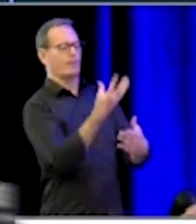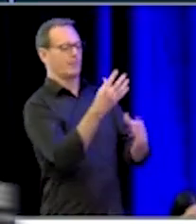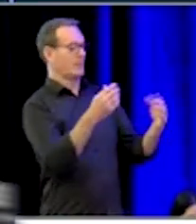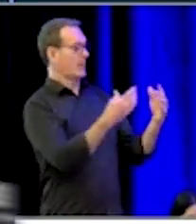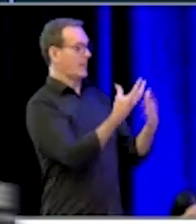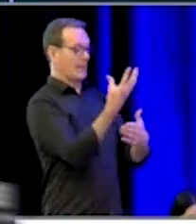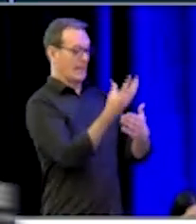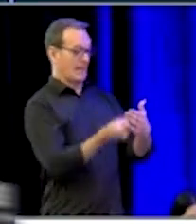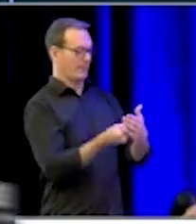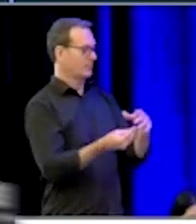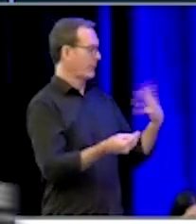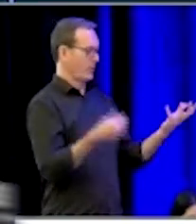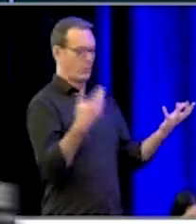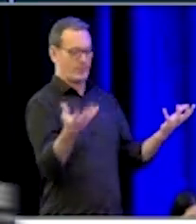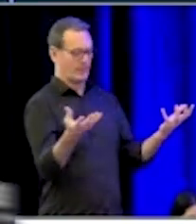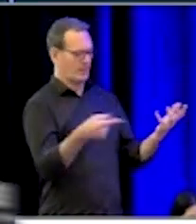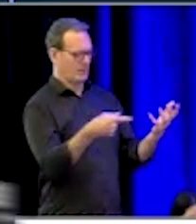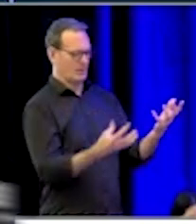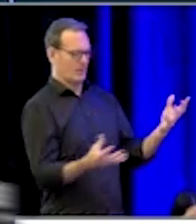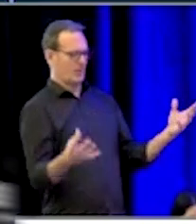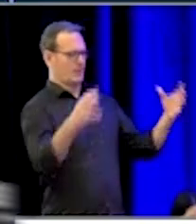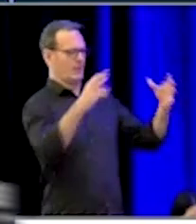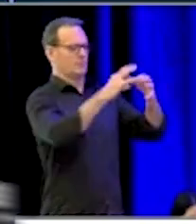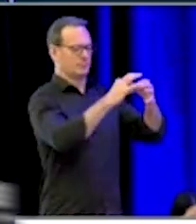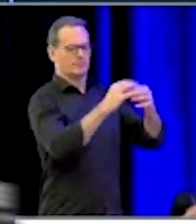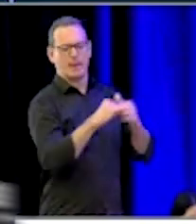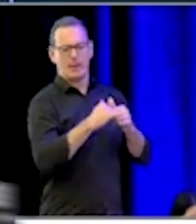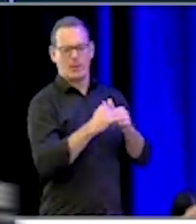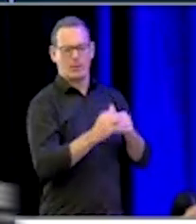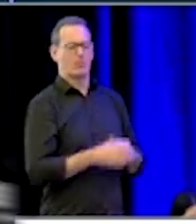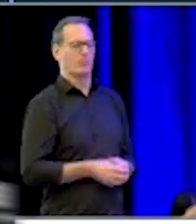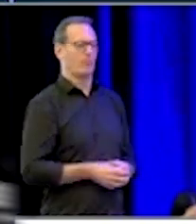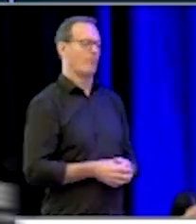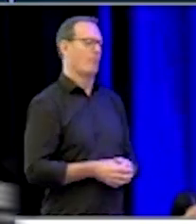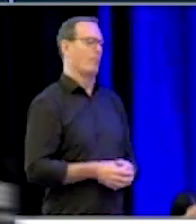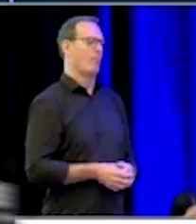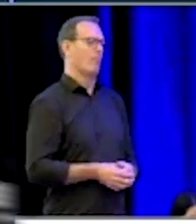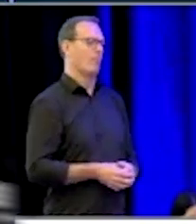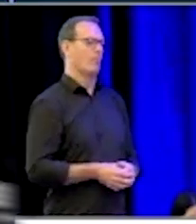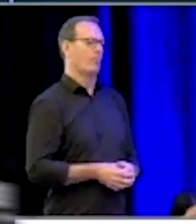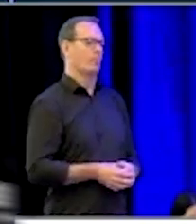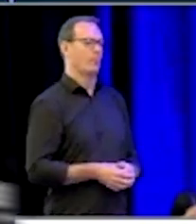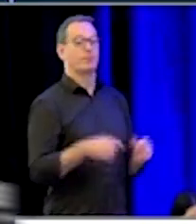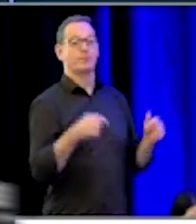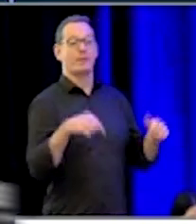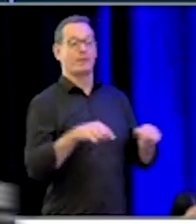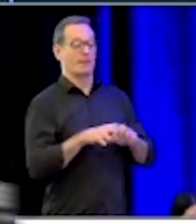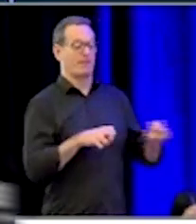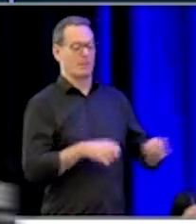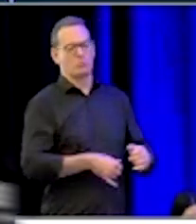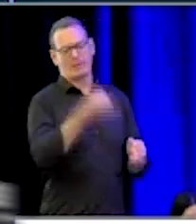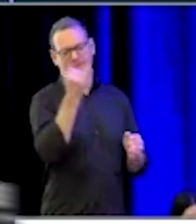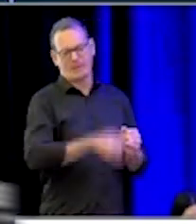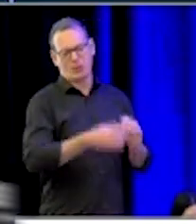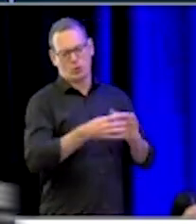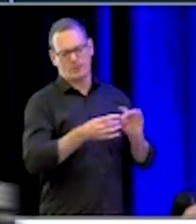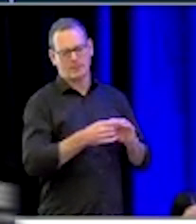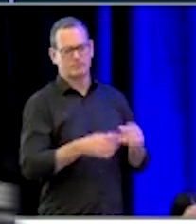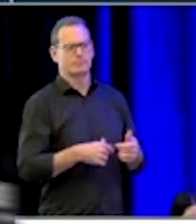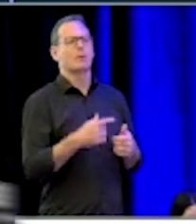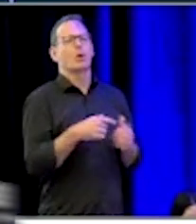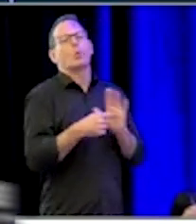gap, you need to identify it, right? And so we wanted to end this panel by introducing the